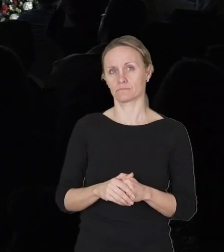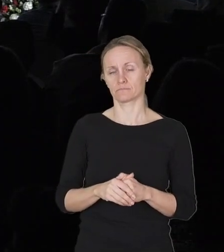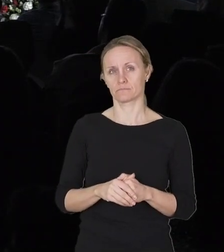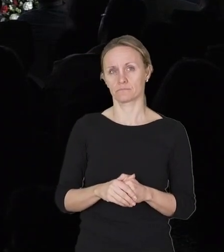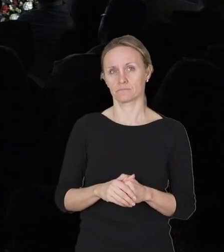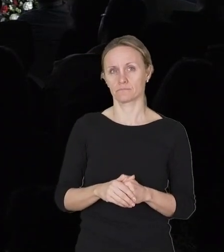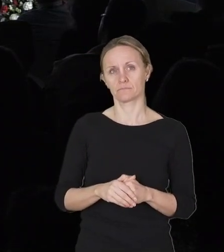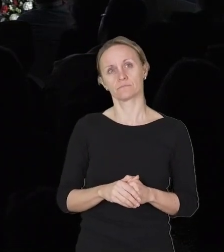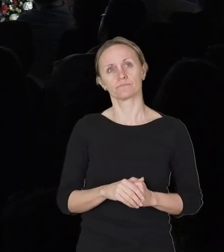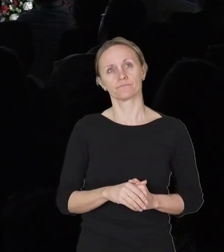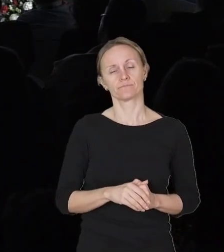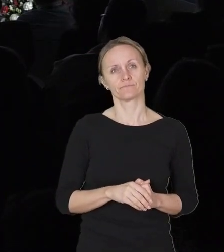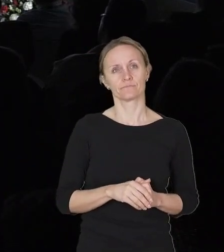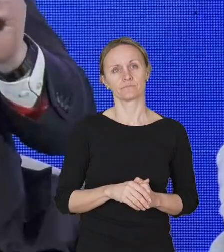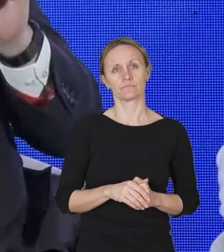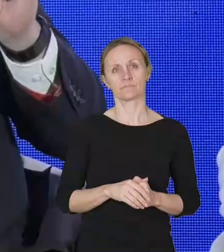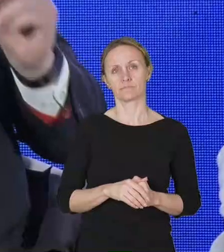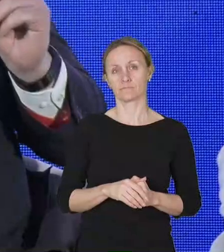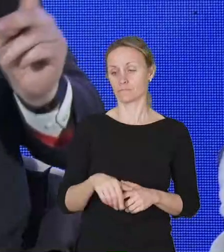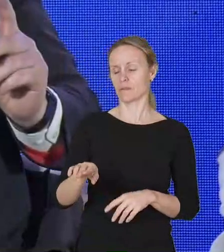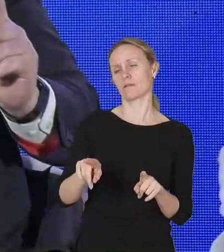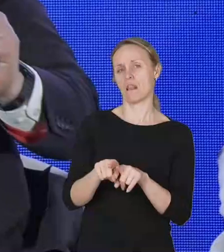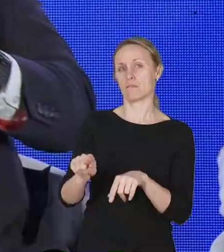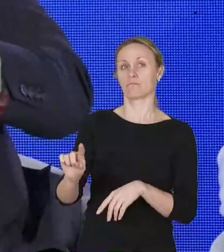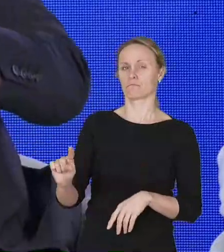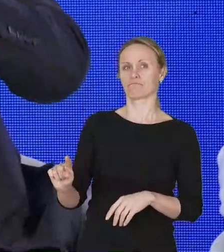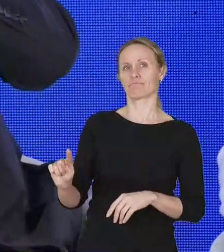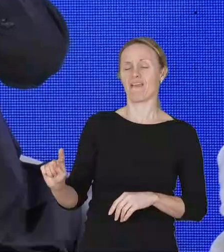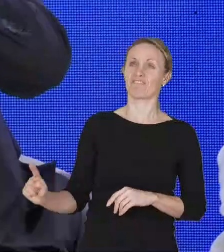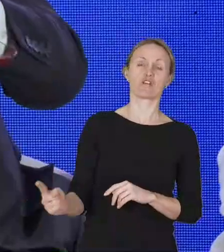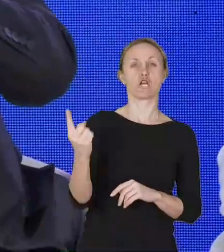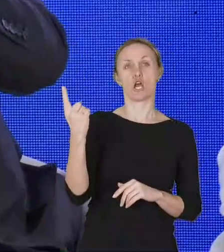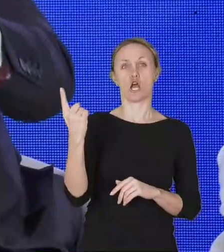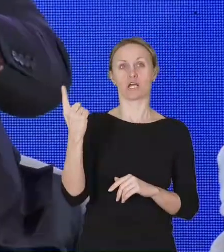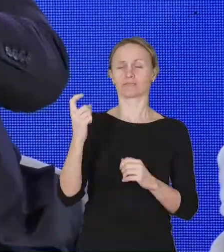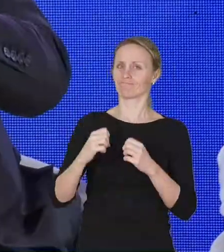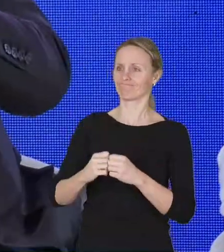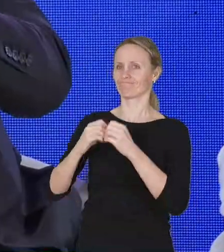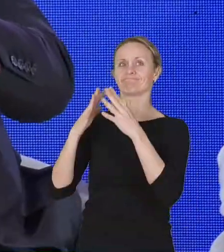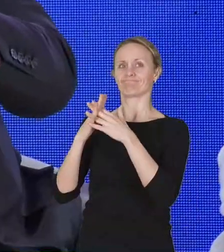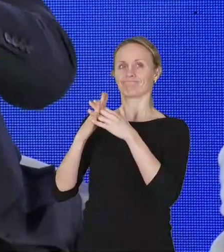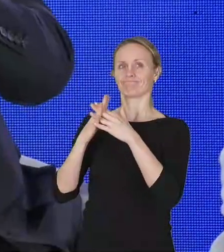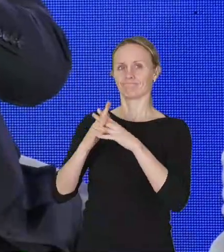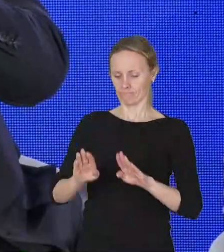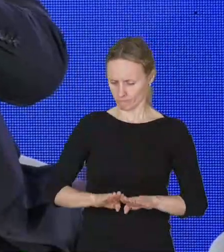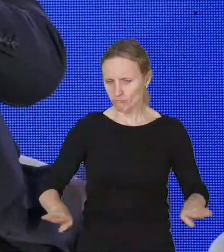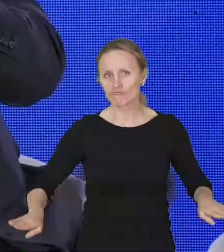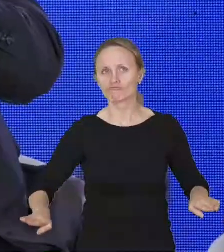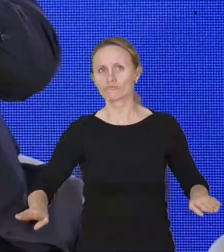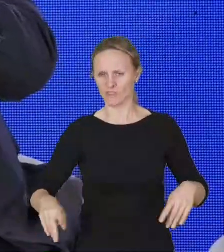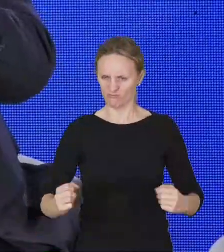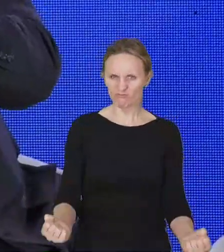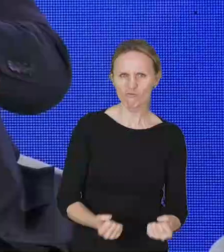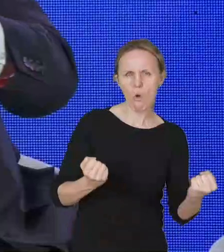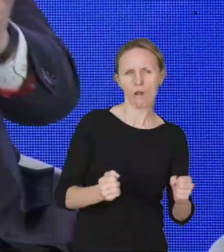build excellence. And then what is also missing in this in Europe is